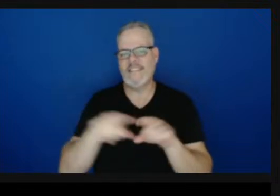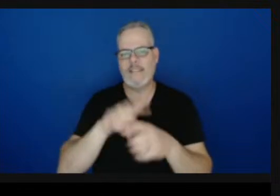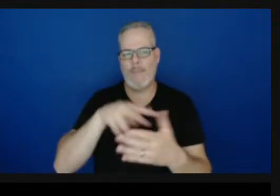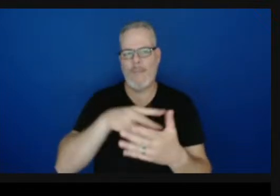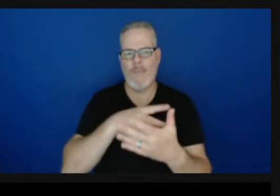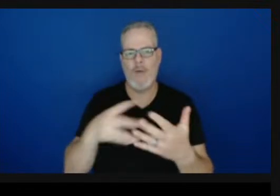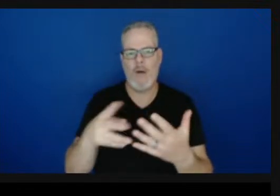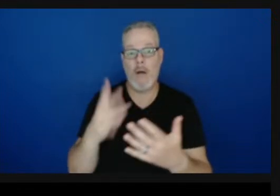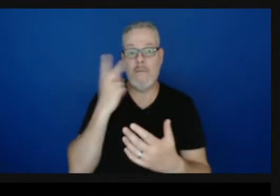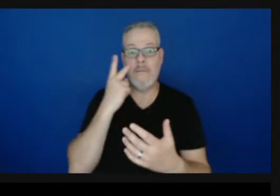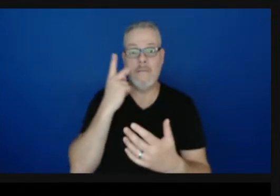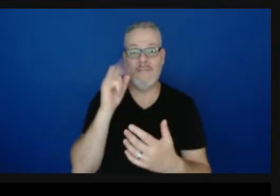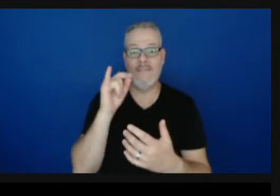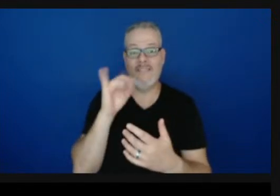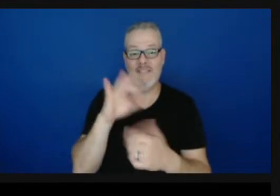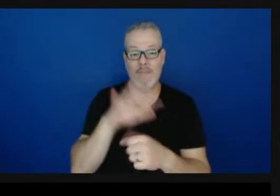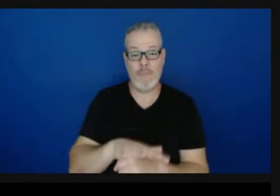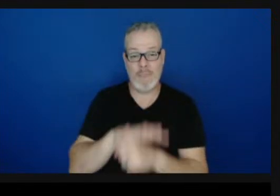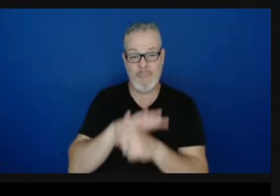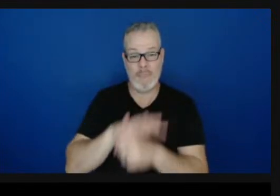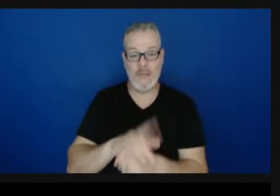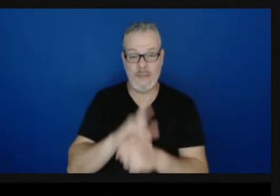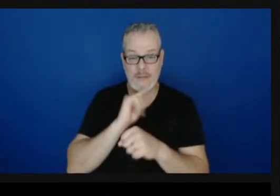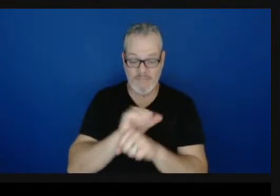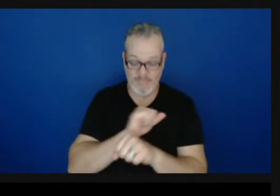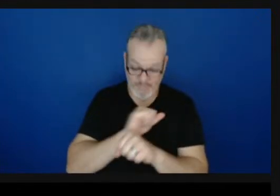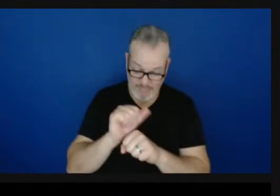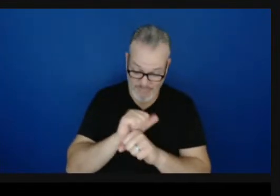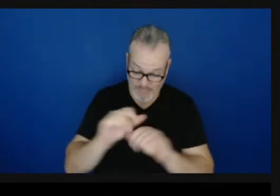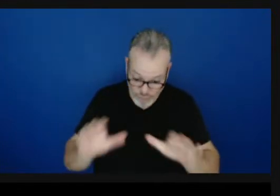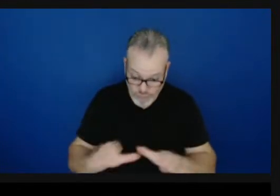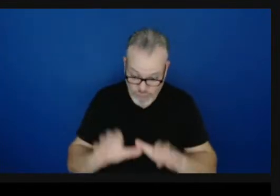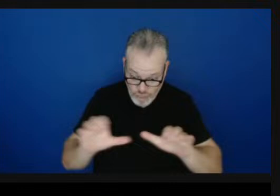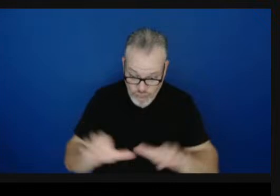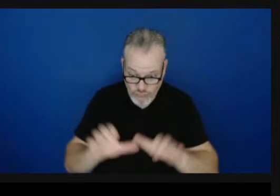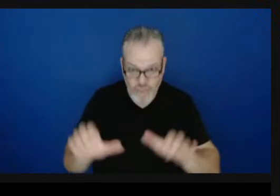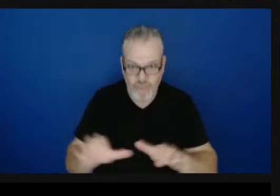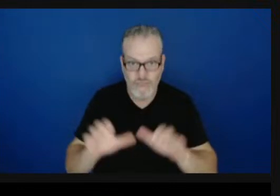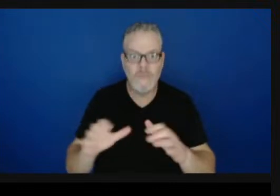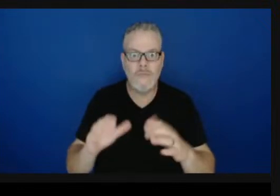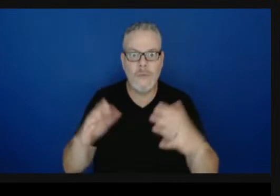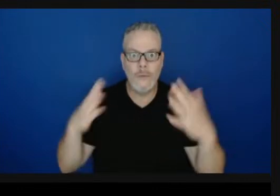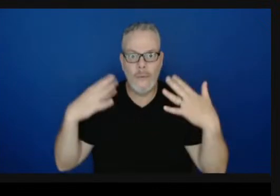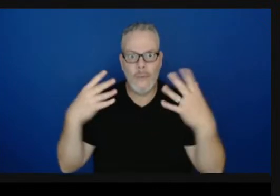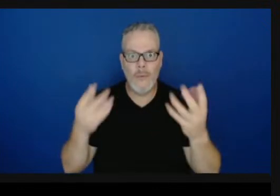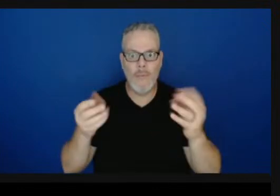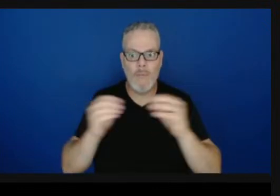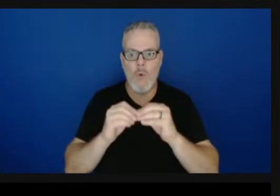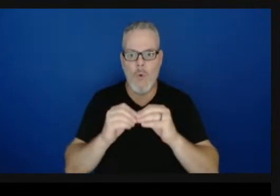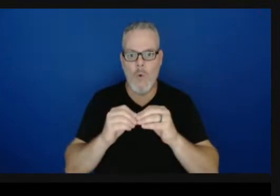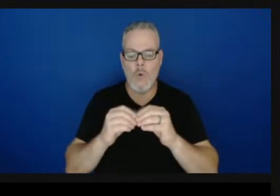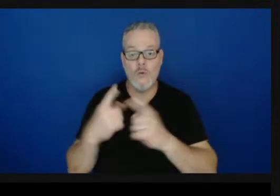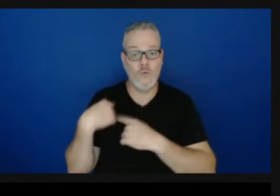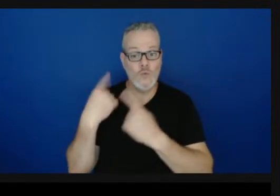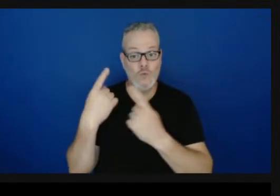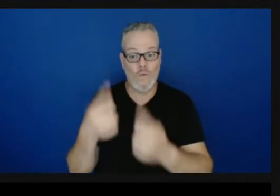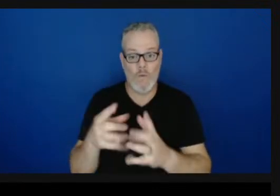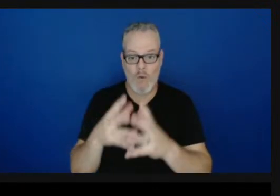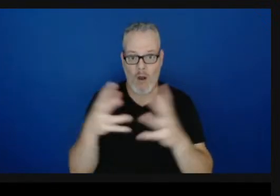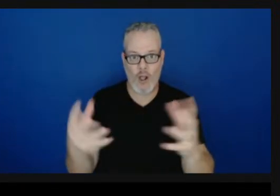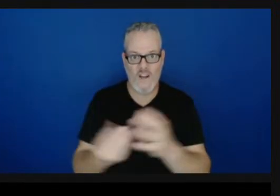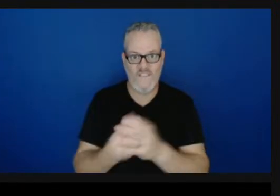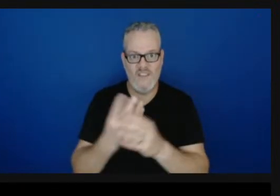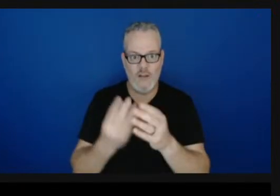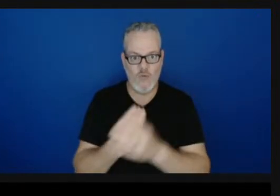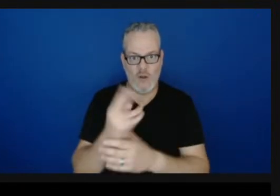are propagating all the way down and we have an open pathway to the Pu'o'o area. And so far, all that eruption site being uprift, there